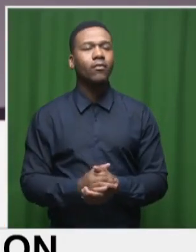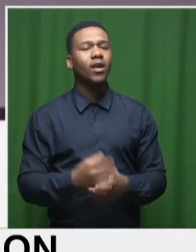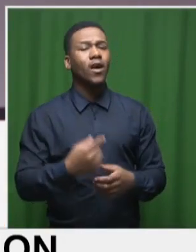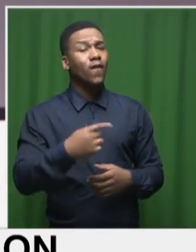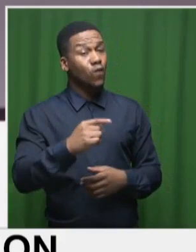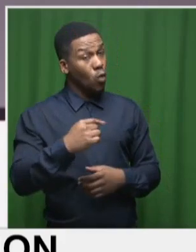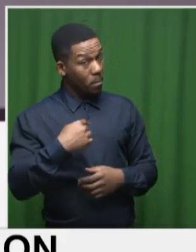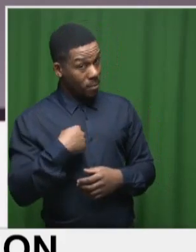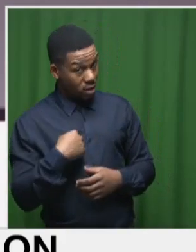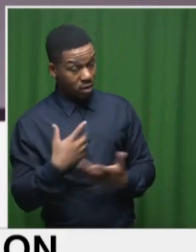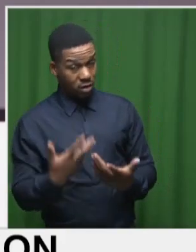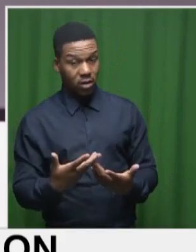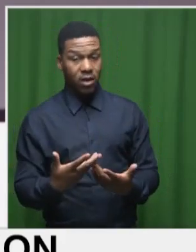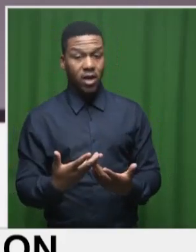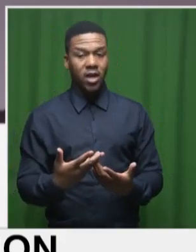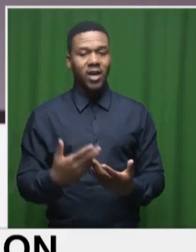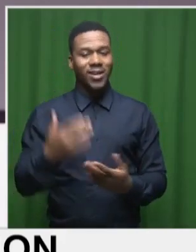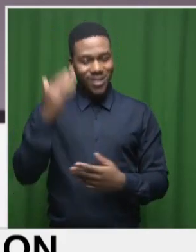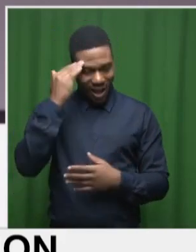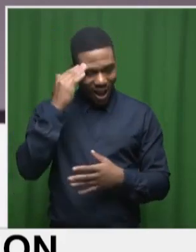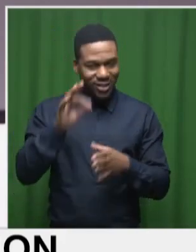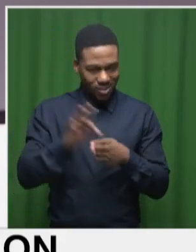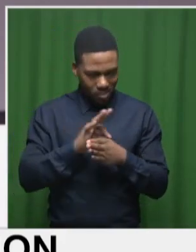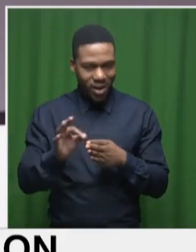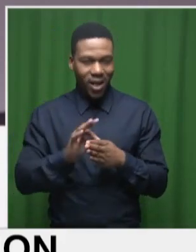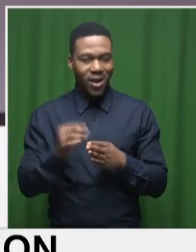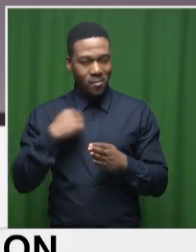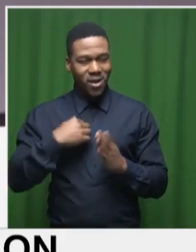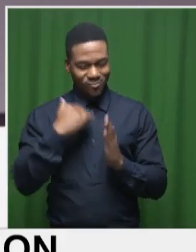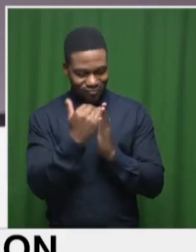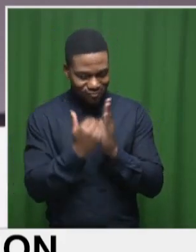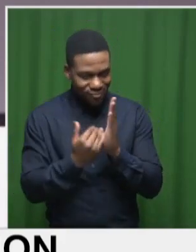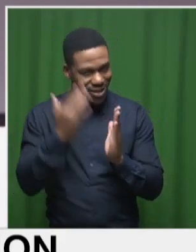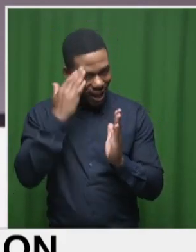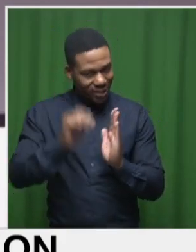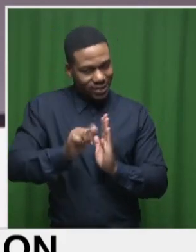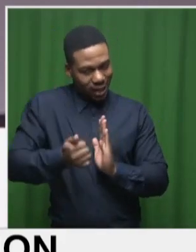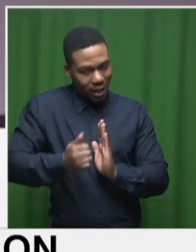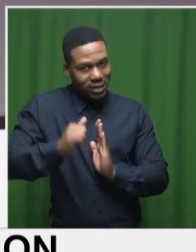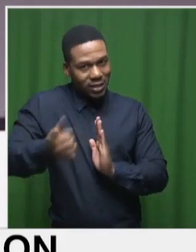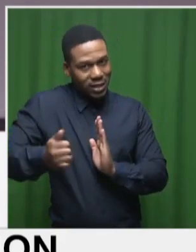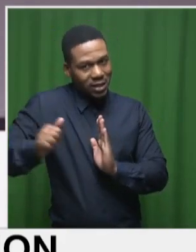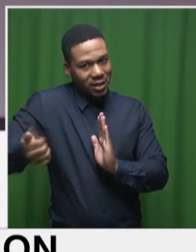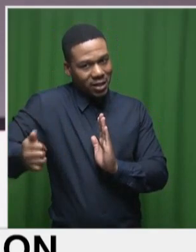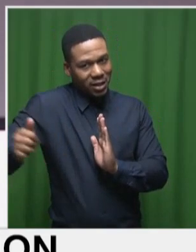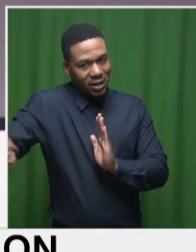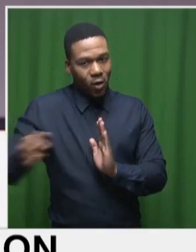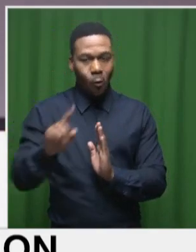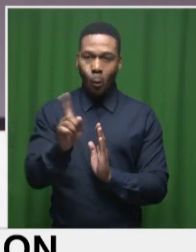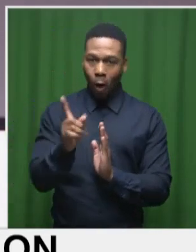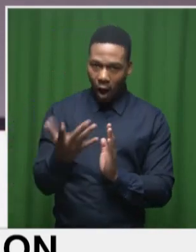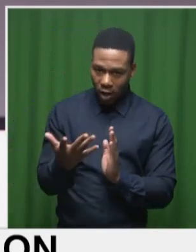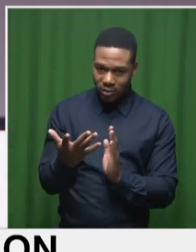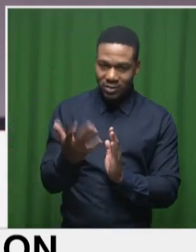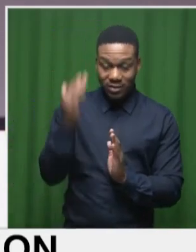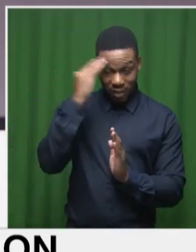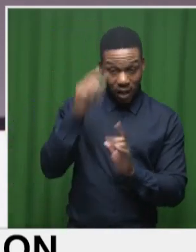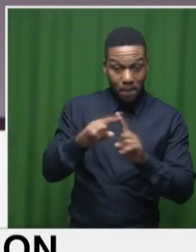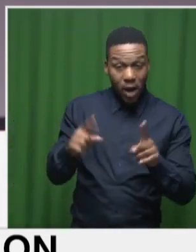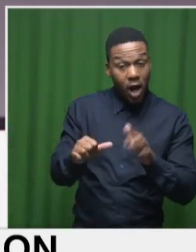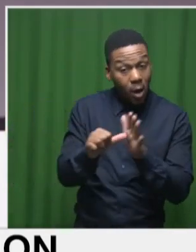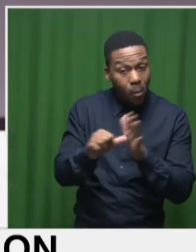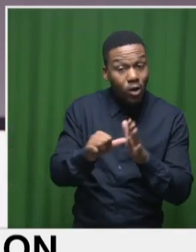part of the plan. I know what I'm going to do next. I know what I'm going to, but also it's also very important to be very mindful of when you do those